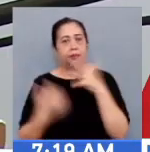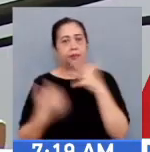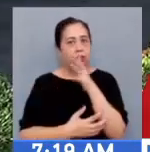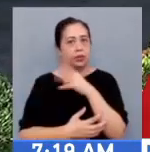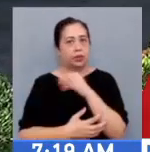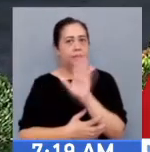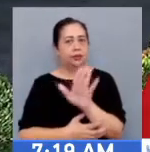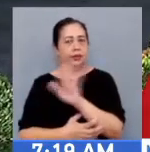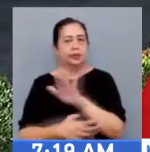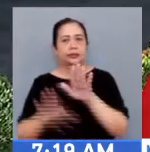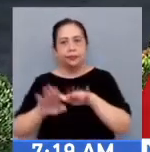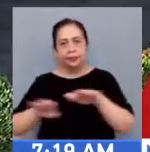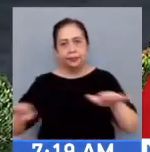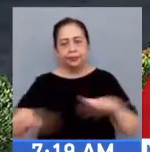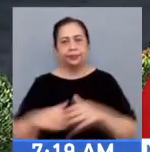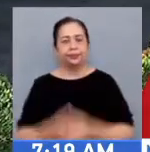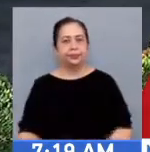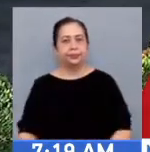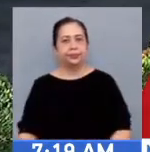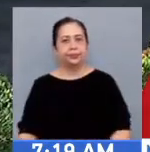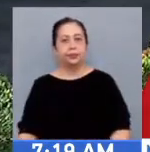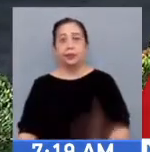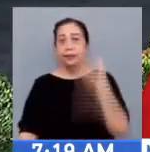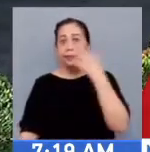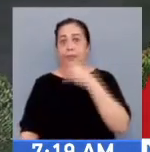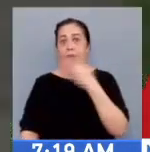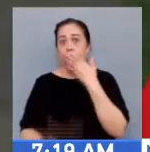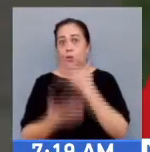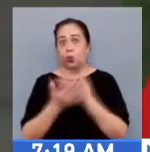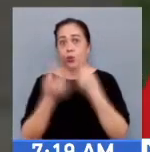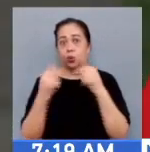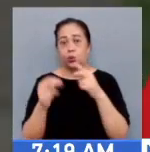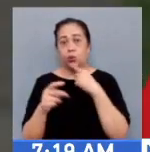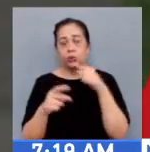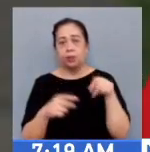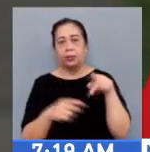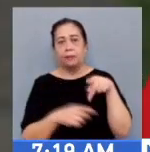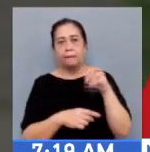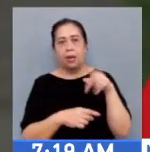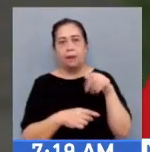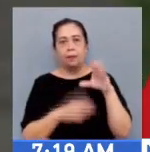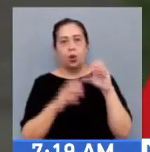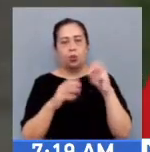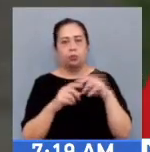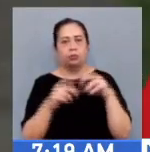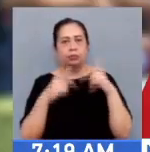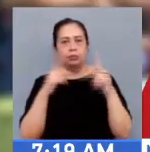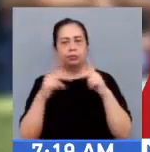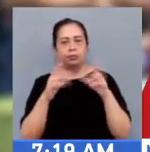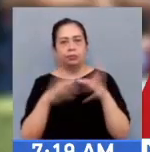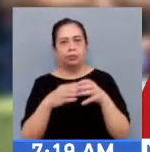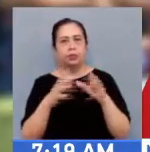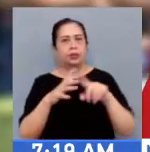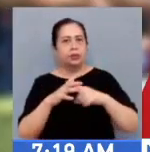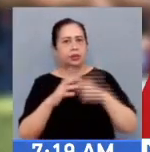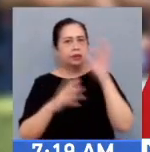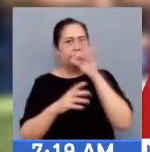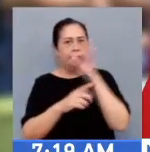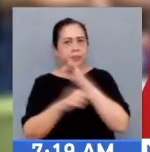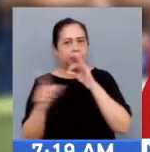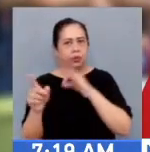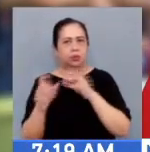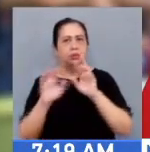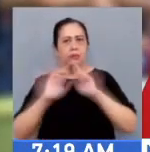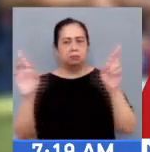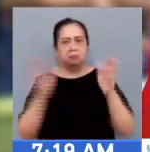children. Ang magandang balita ayon sa PAPCO, nag-uumpisa na ang mga pamilyang Pilipino na planuhing maigi